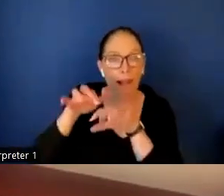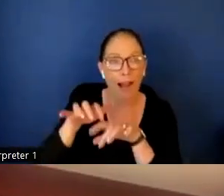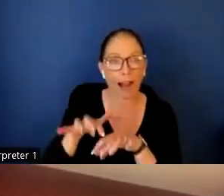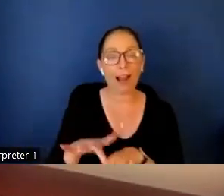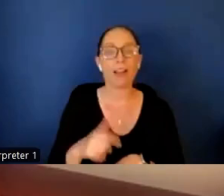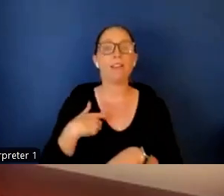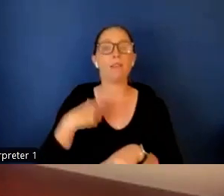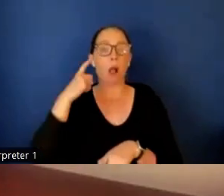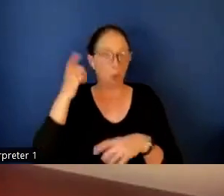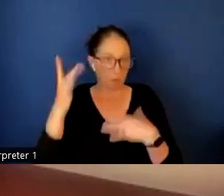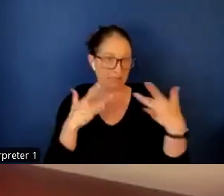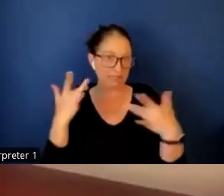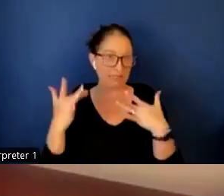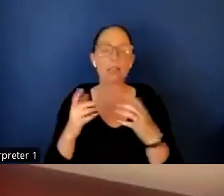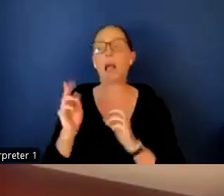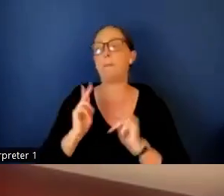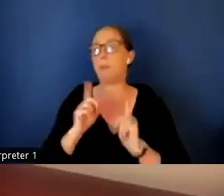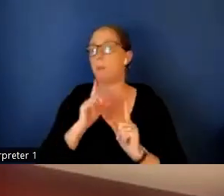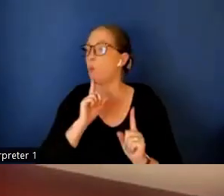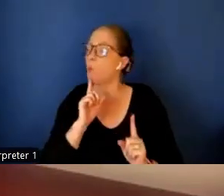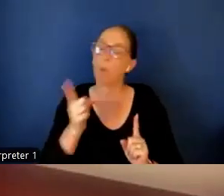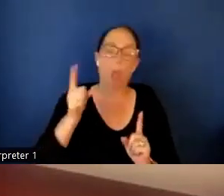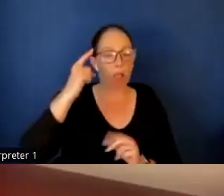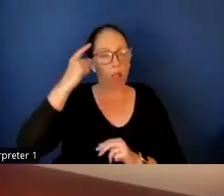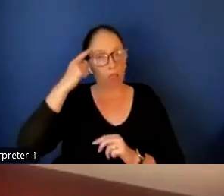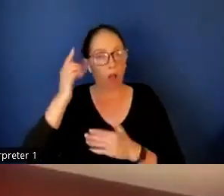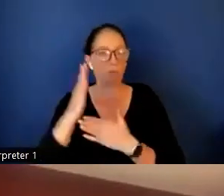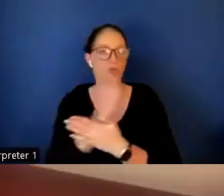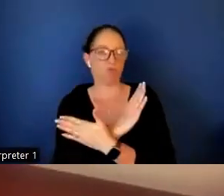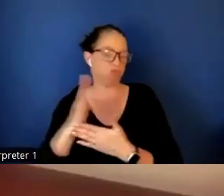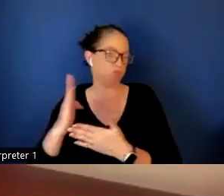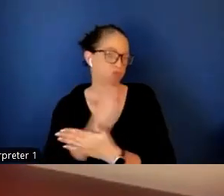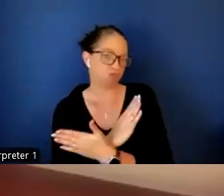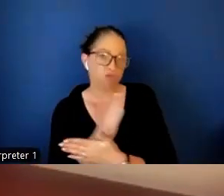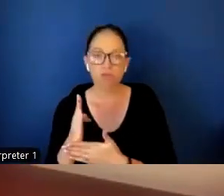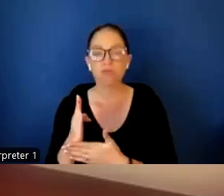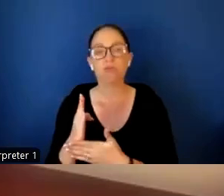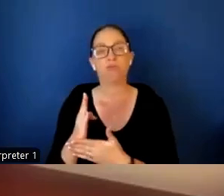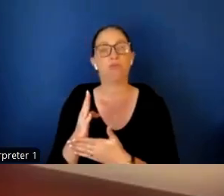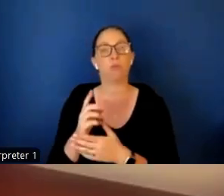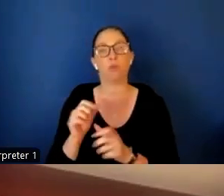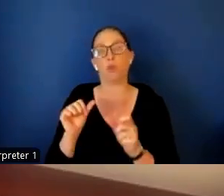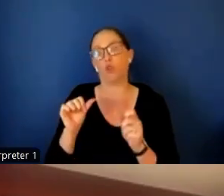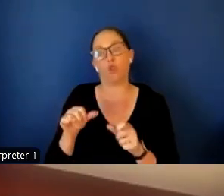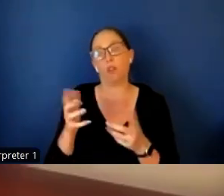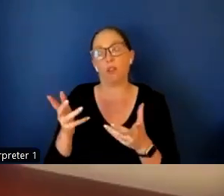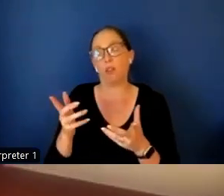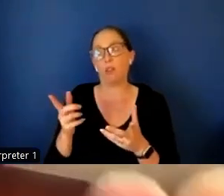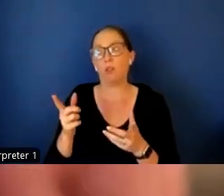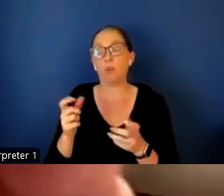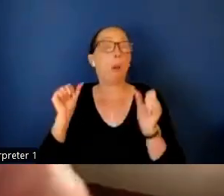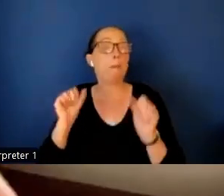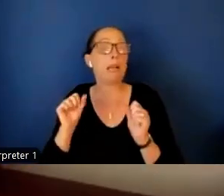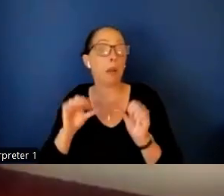very exciting. People really thought it was a range from they could spend it, they would be able to do